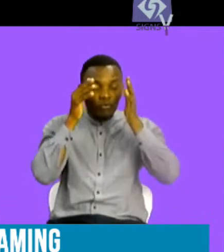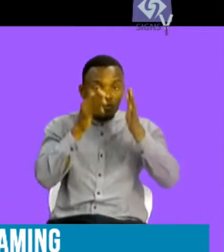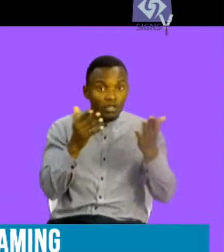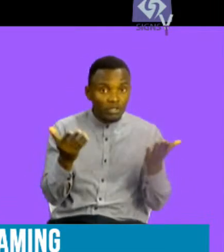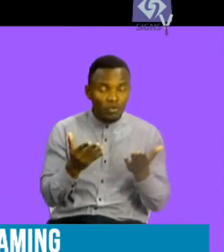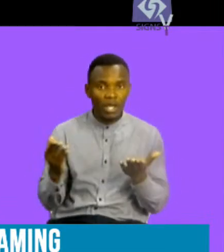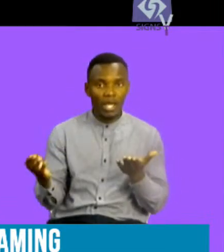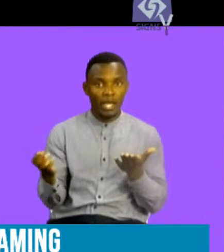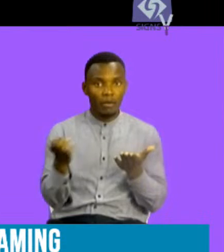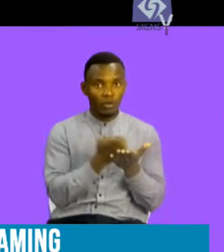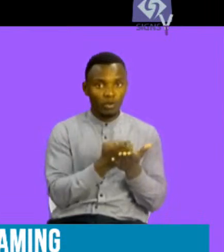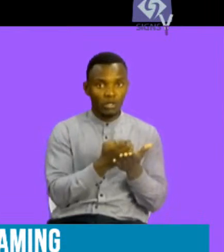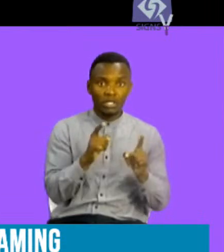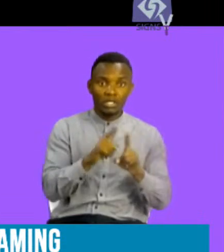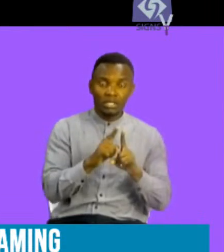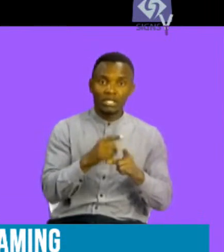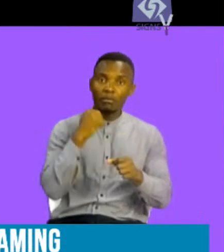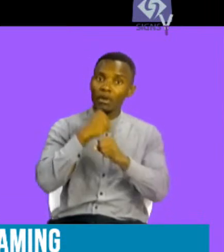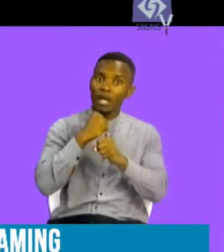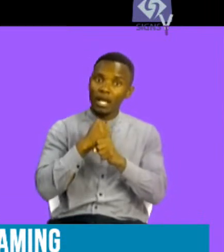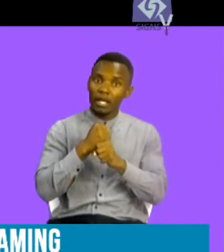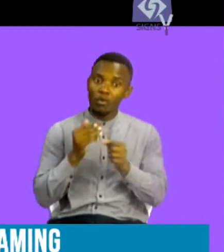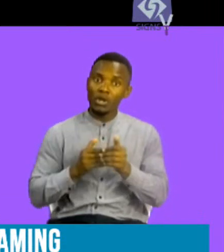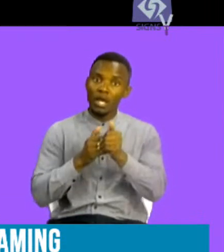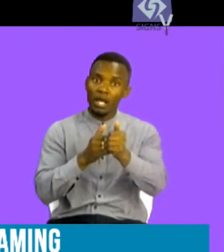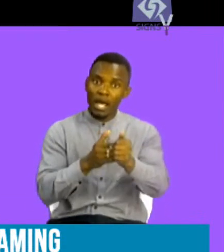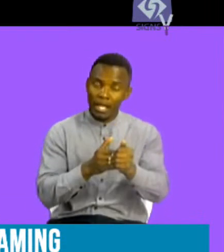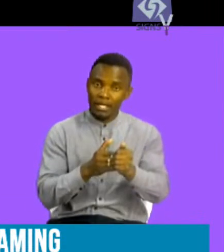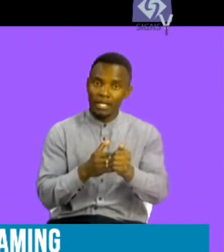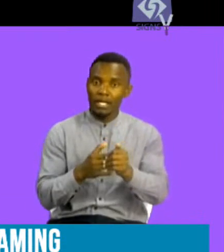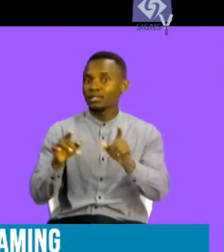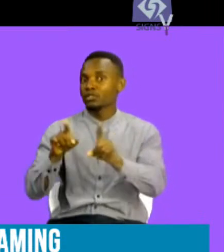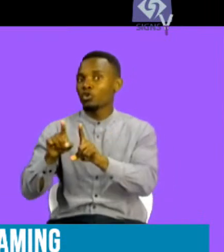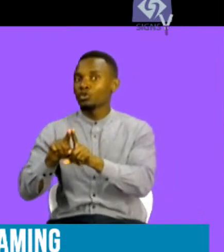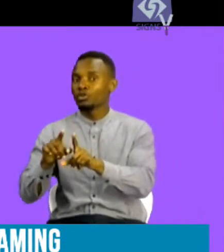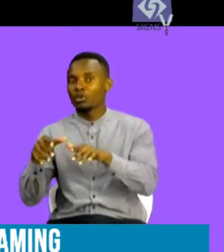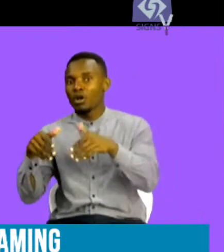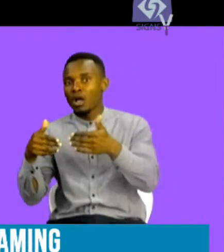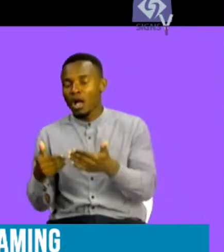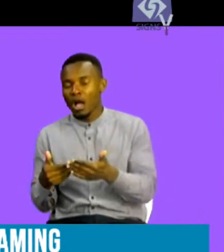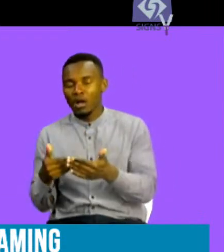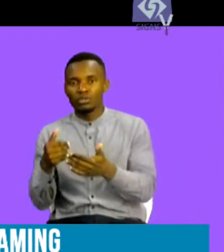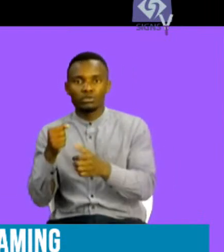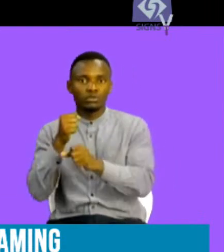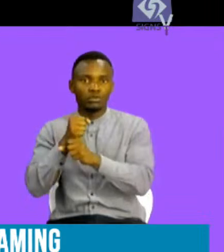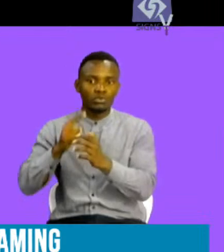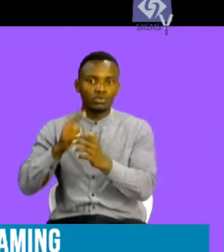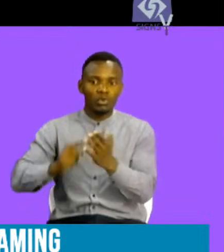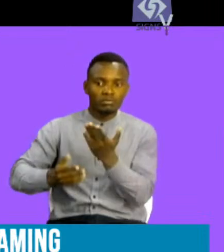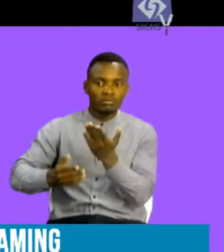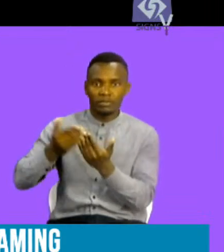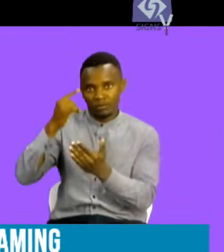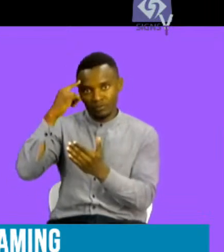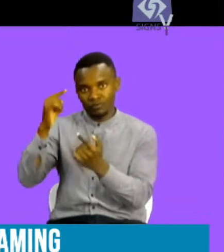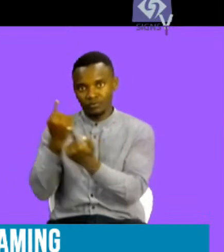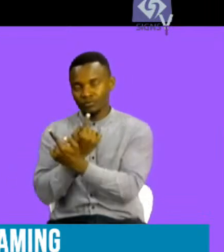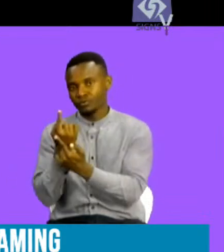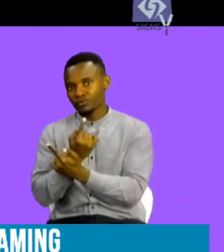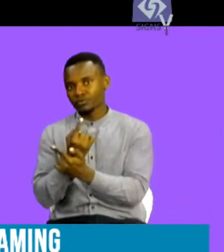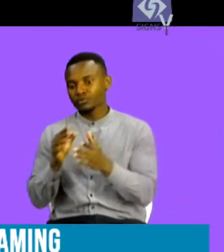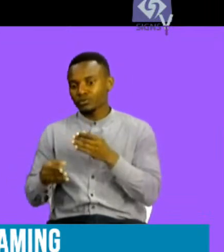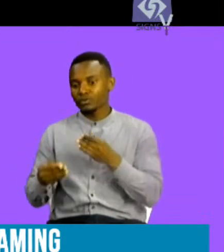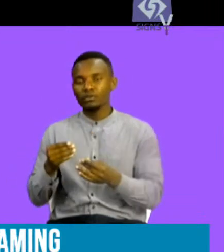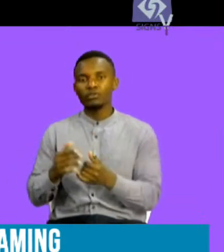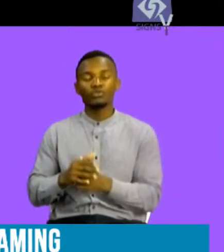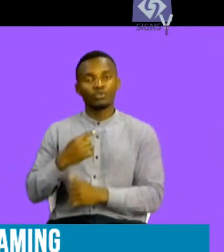employability, career guidance, Yeah. how to handle cases on disability, such things. Yeah. Yeah,